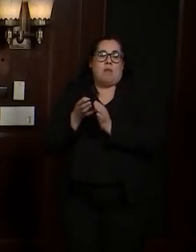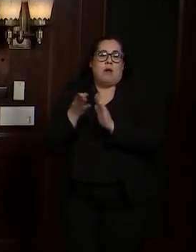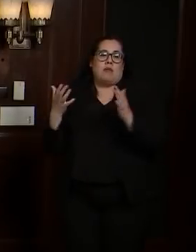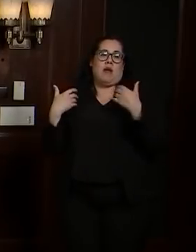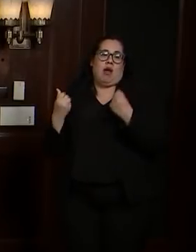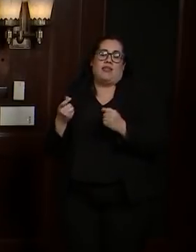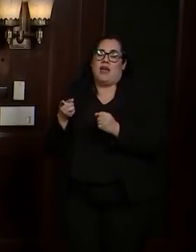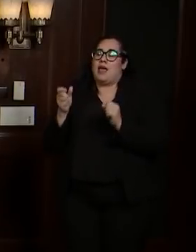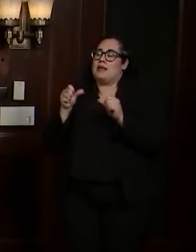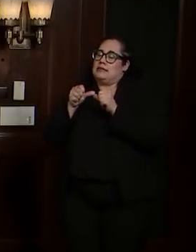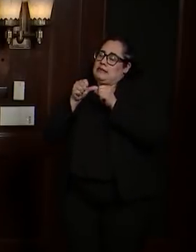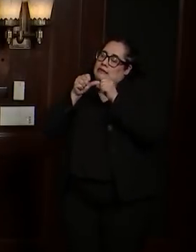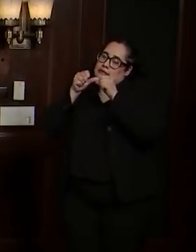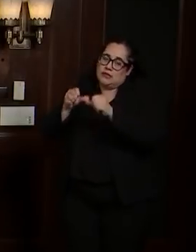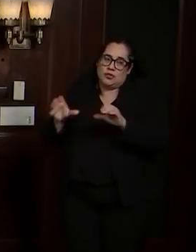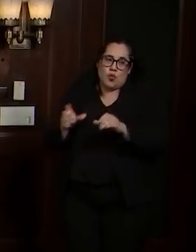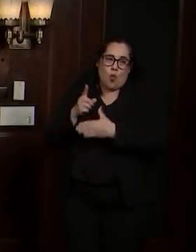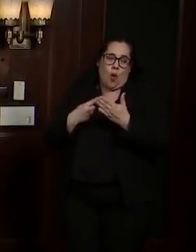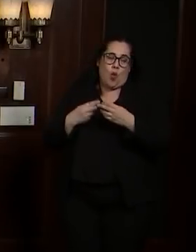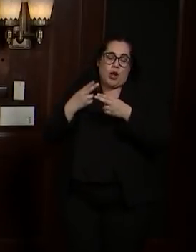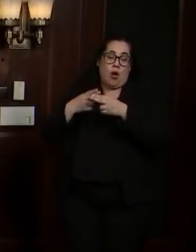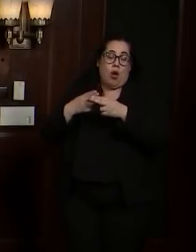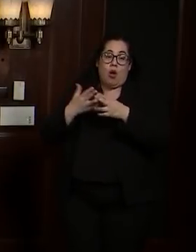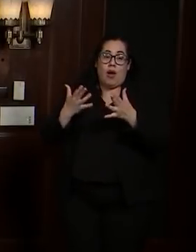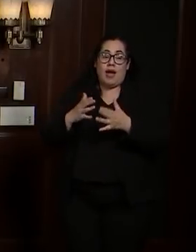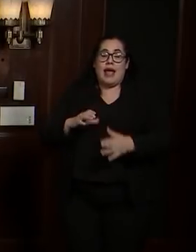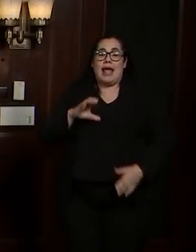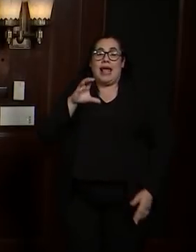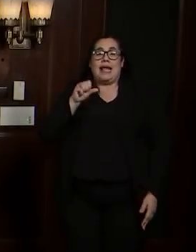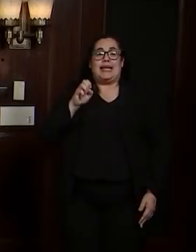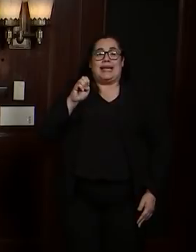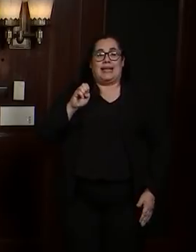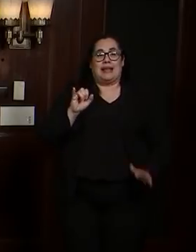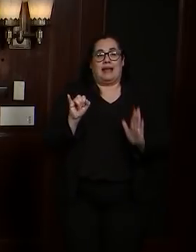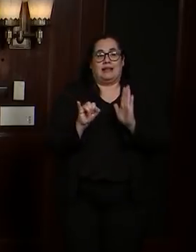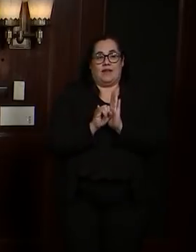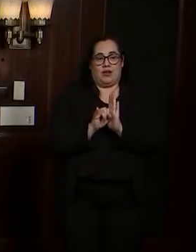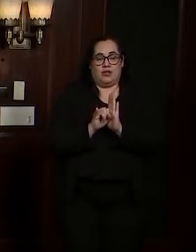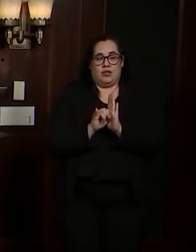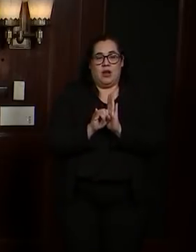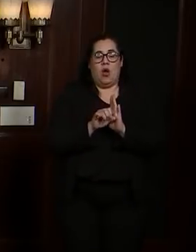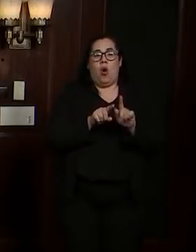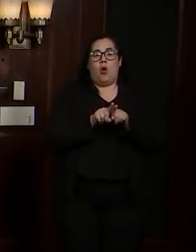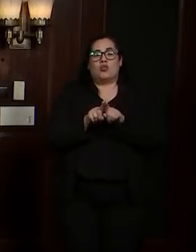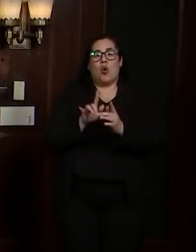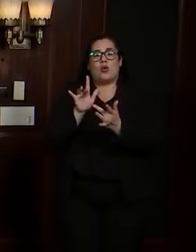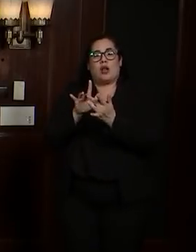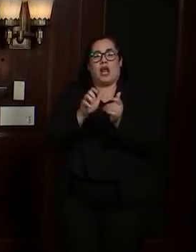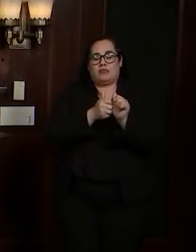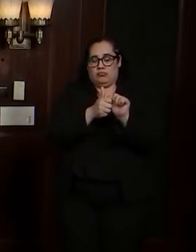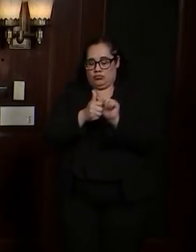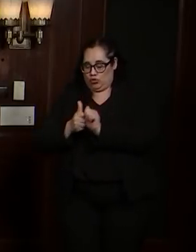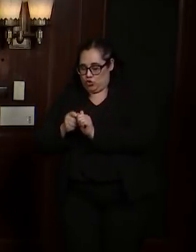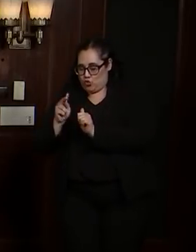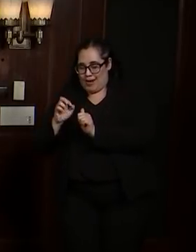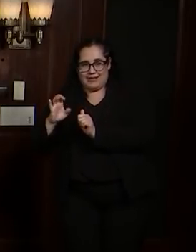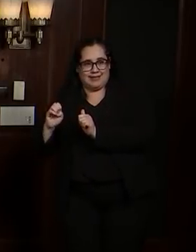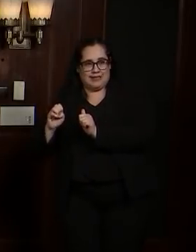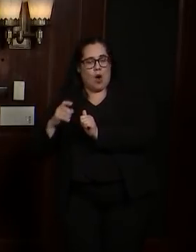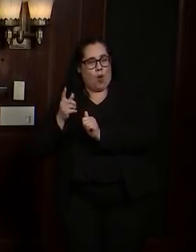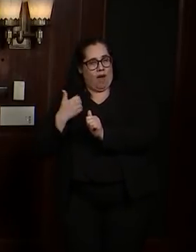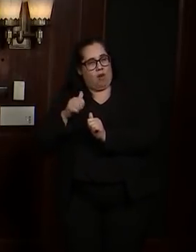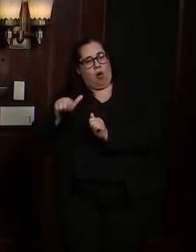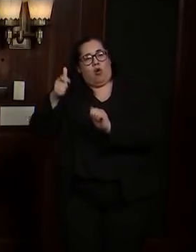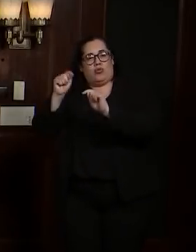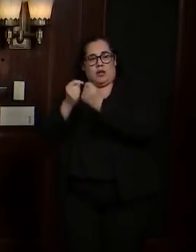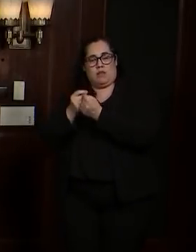Health that continues to do what we call case identification and contact tracing. Because we also have another team